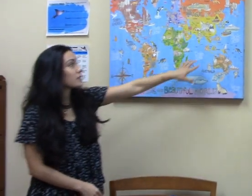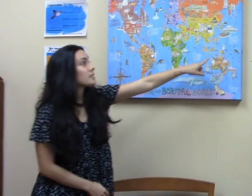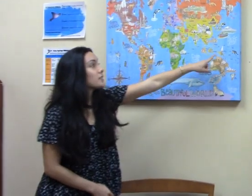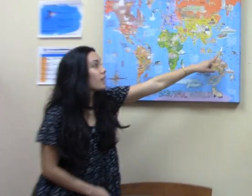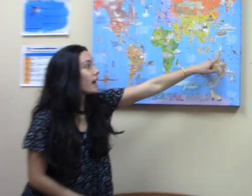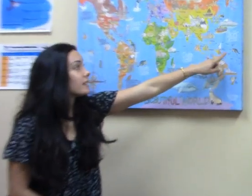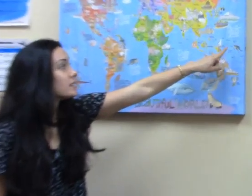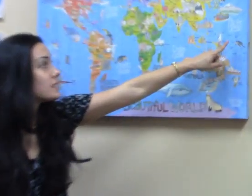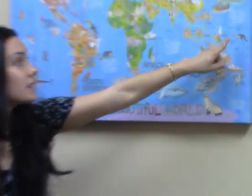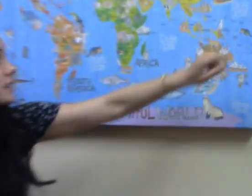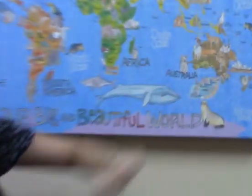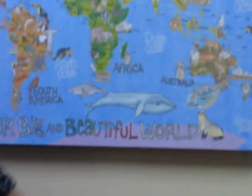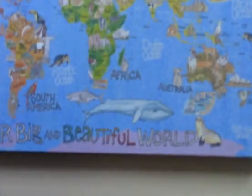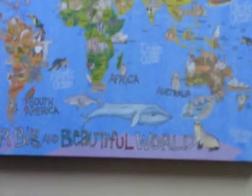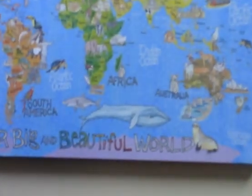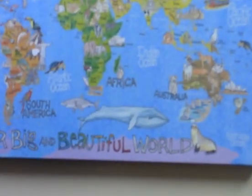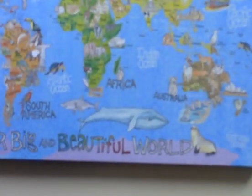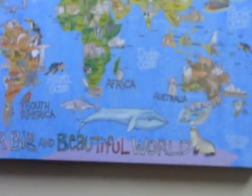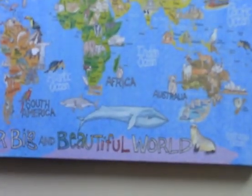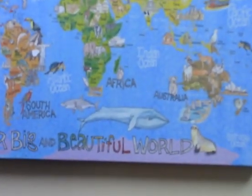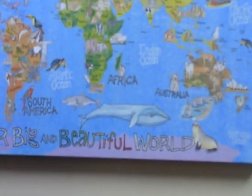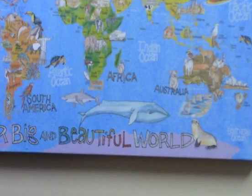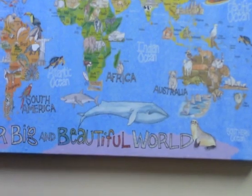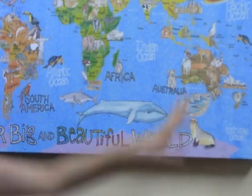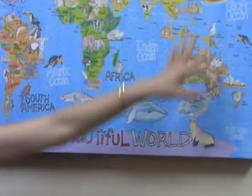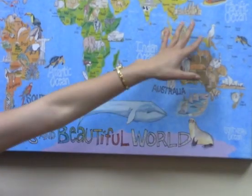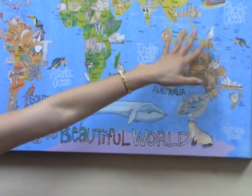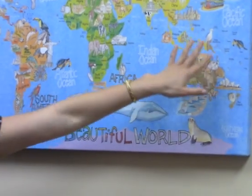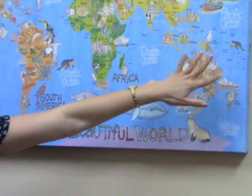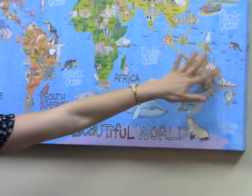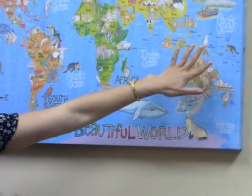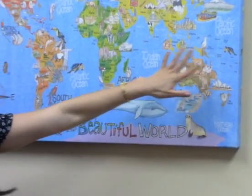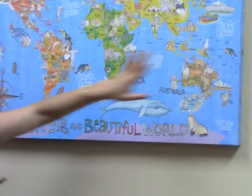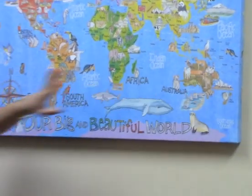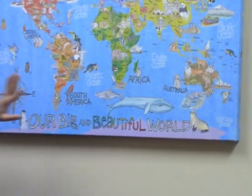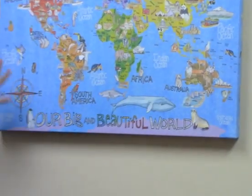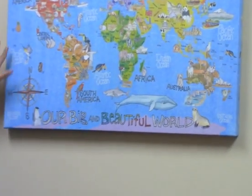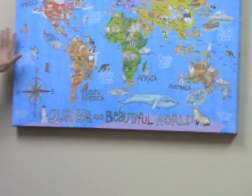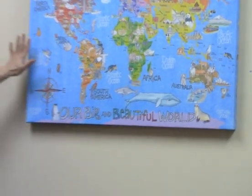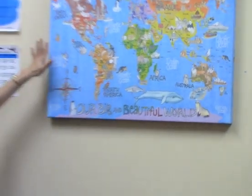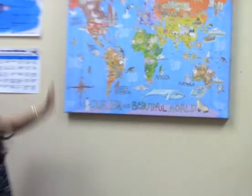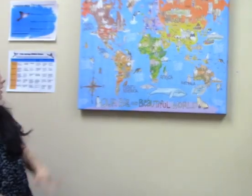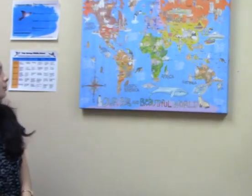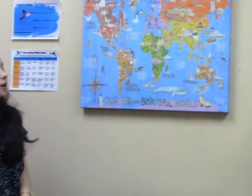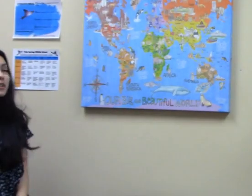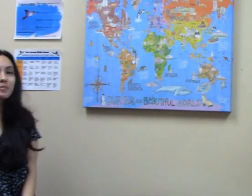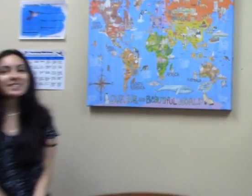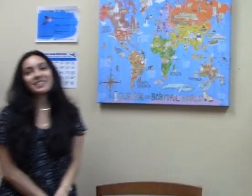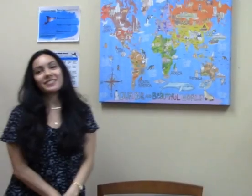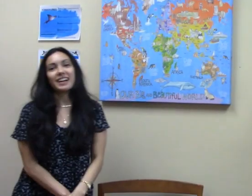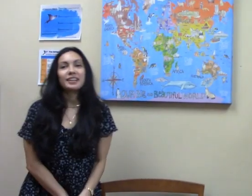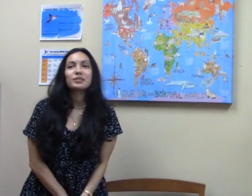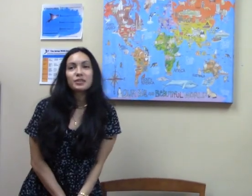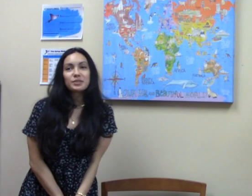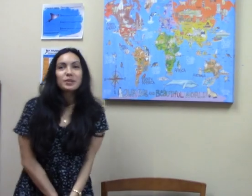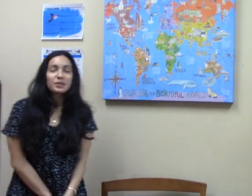have little islands like Polynesia, and those little islands right there and by Hawaii that are part of